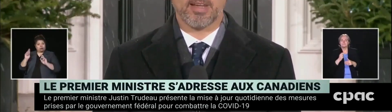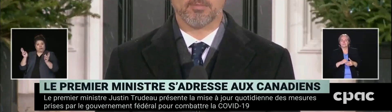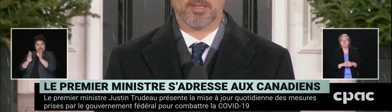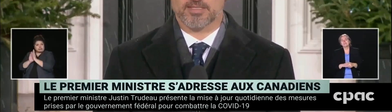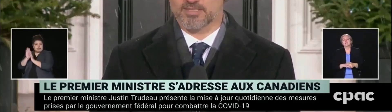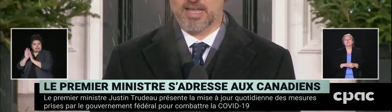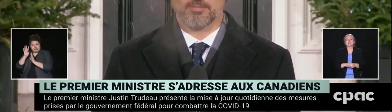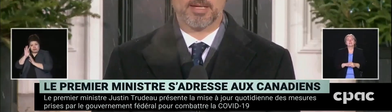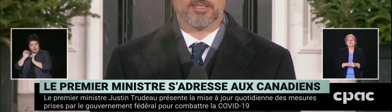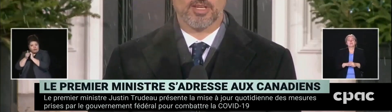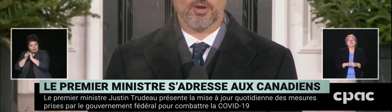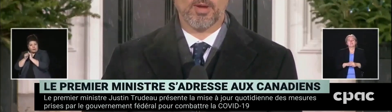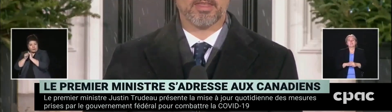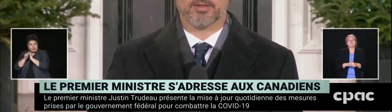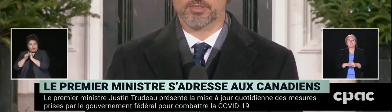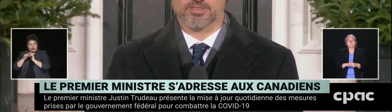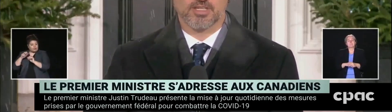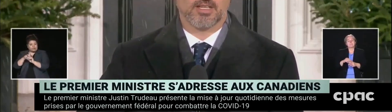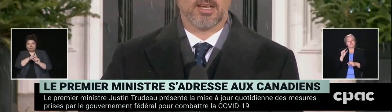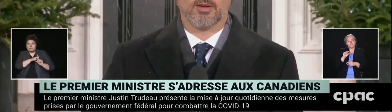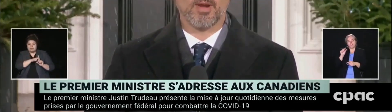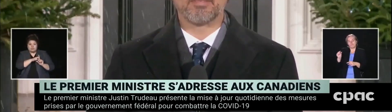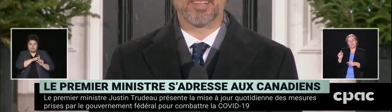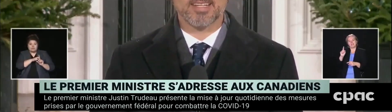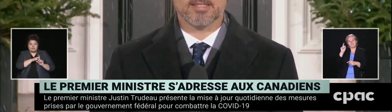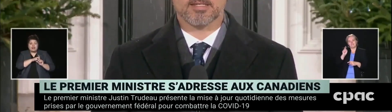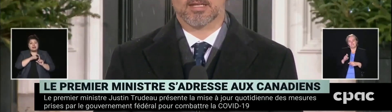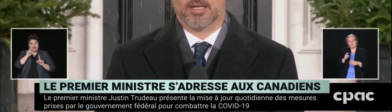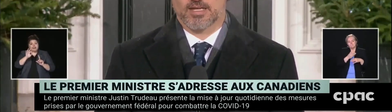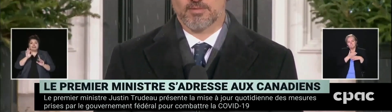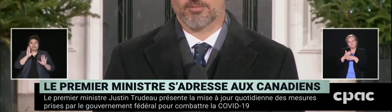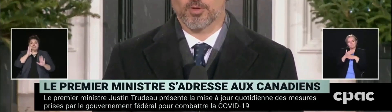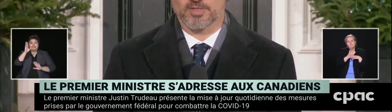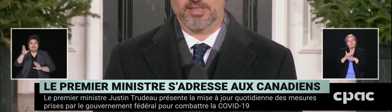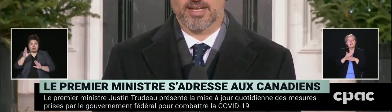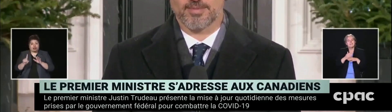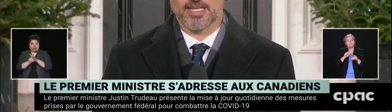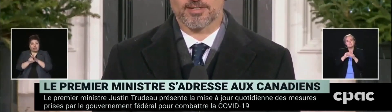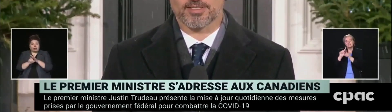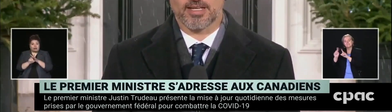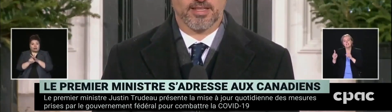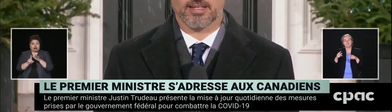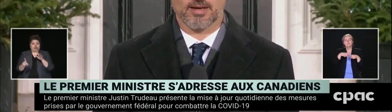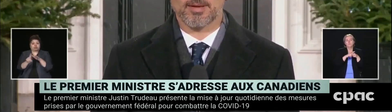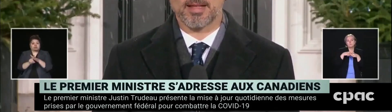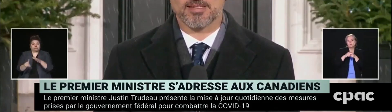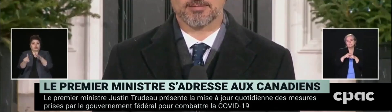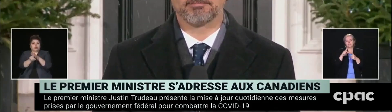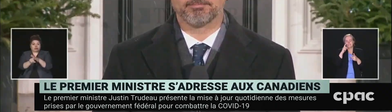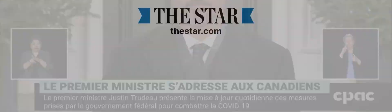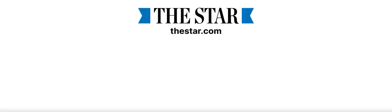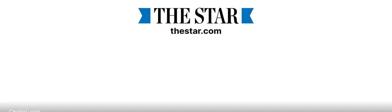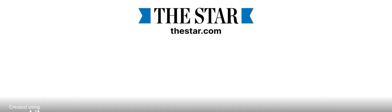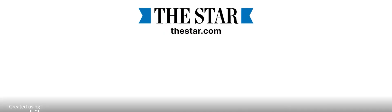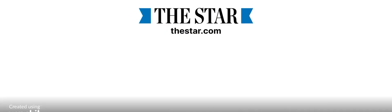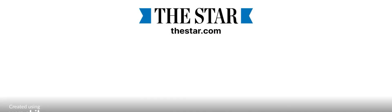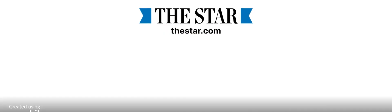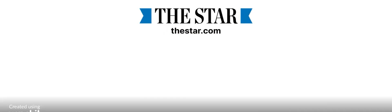also help us when those wavelets come forward in the coming months.